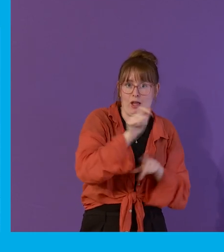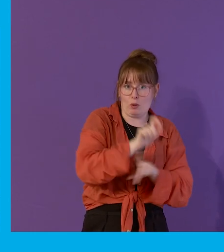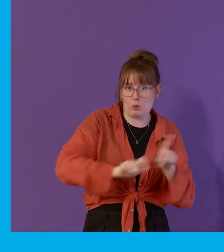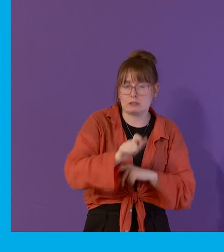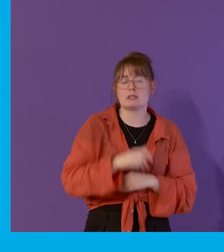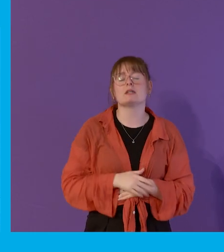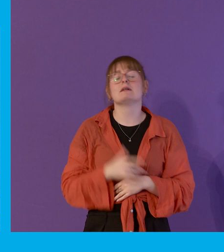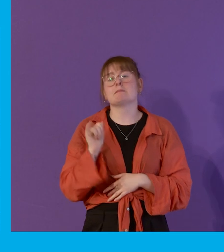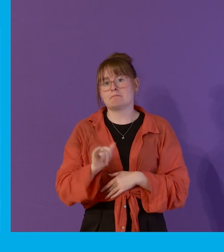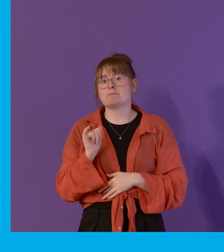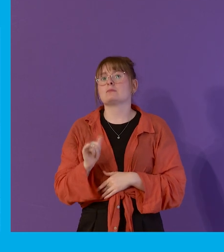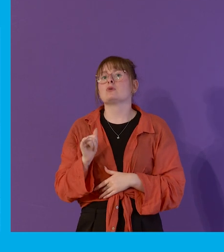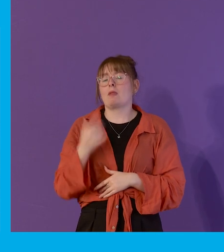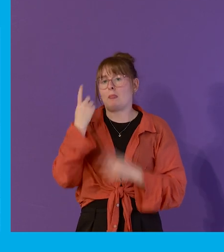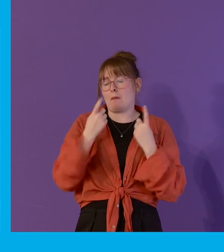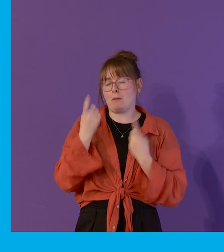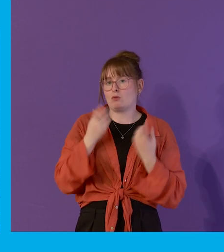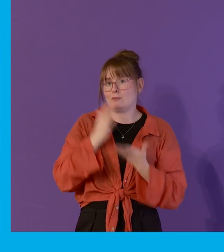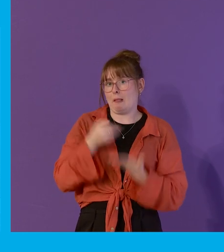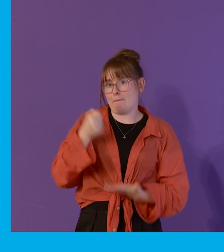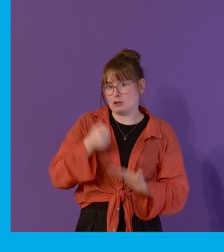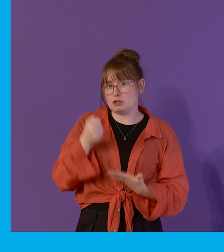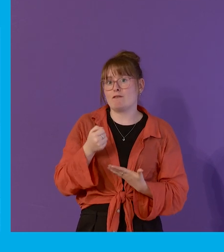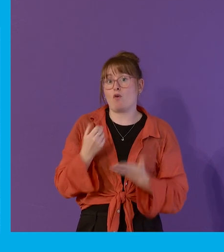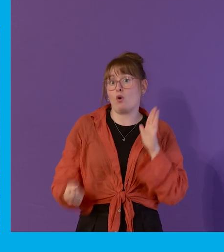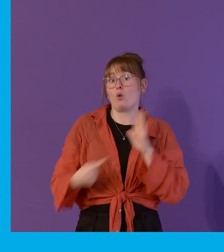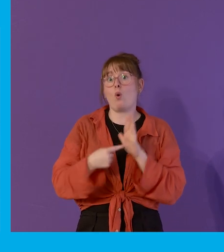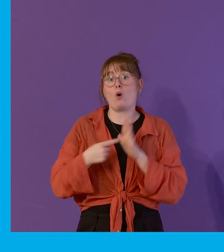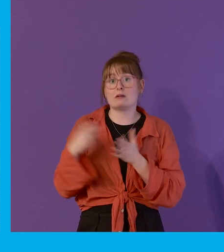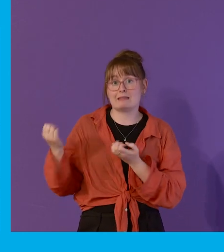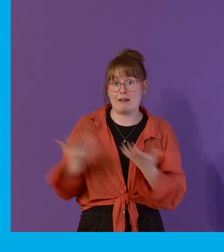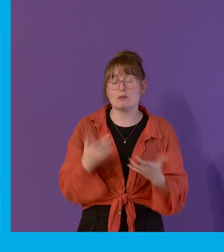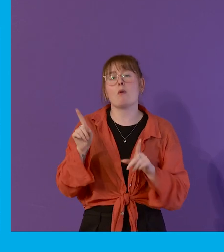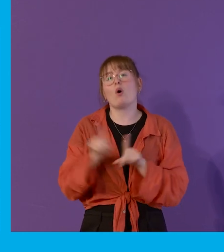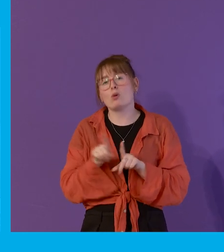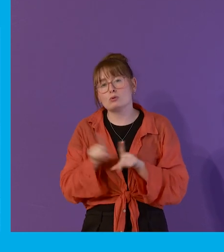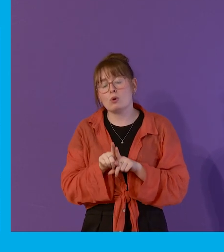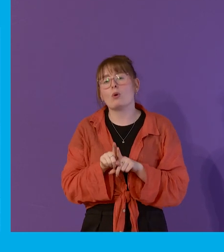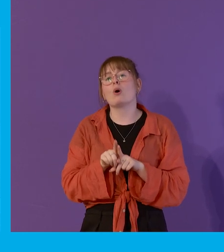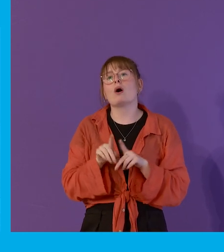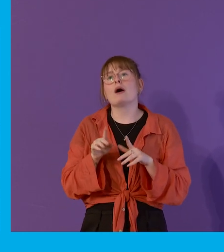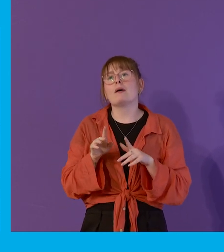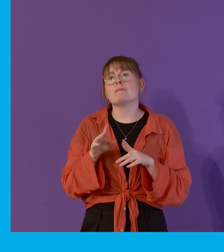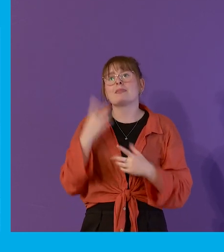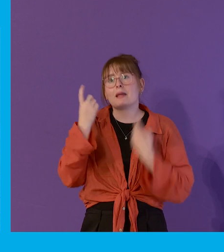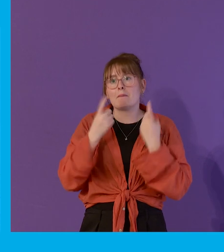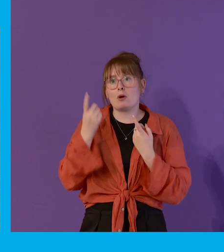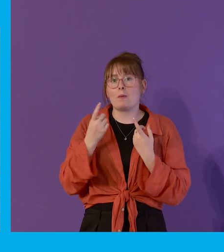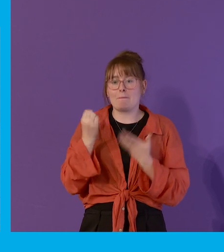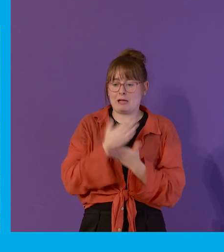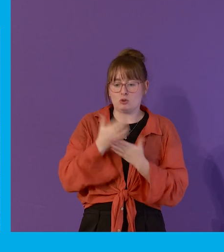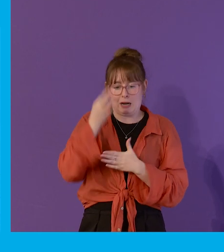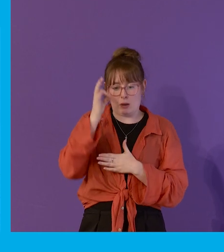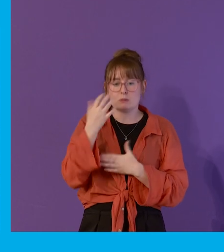real, genuine participatory budgeting, which is kind of talking about core services, but then also giving councils the power